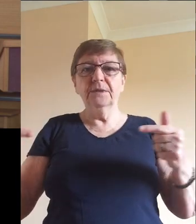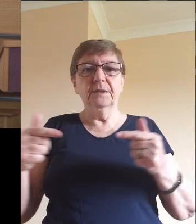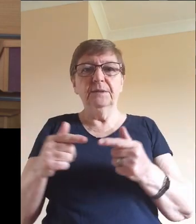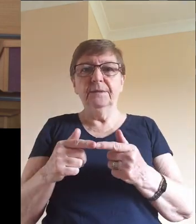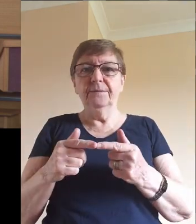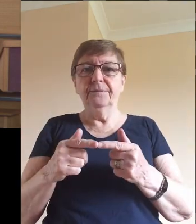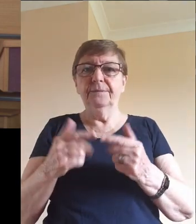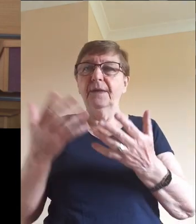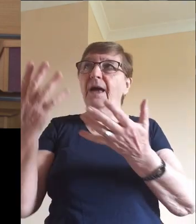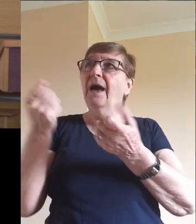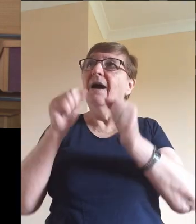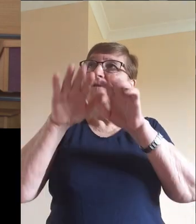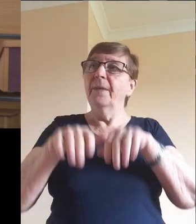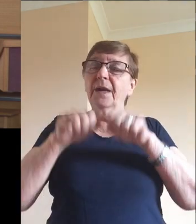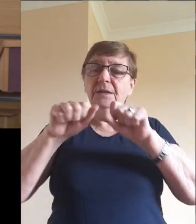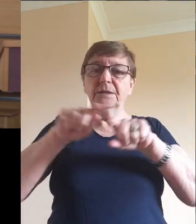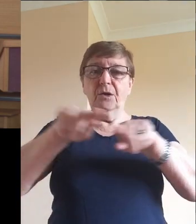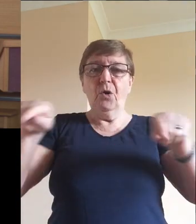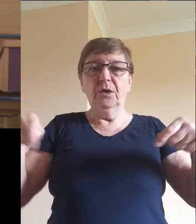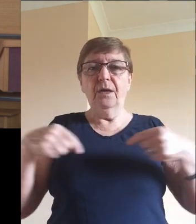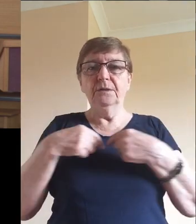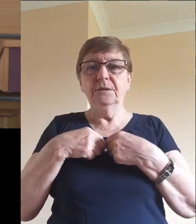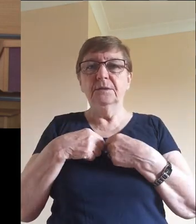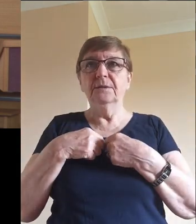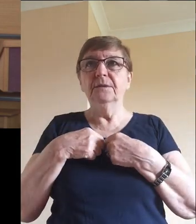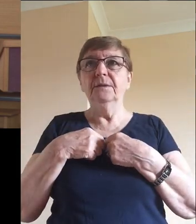Have mercy on us.